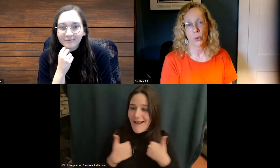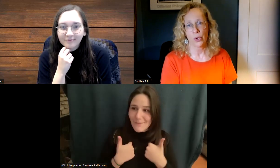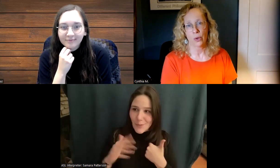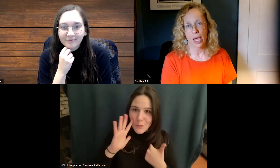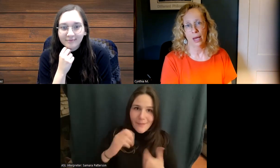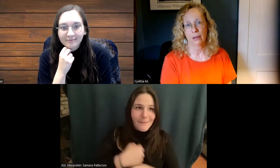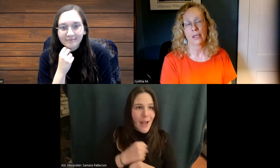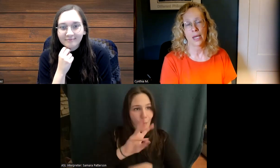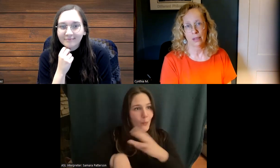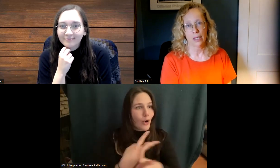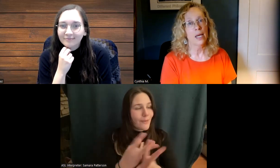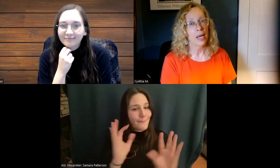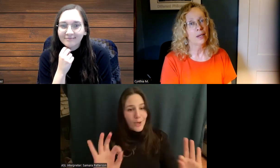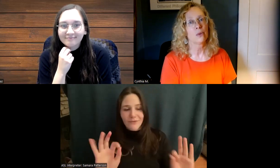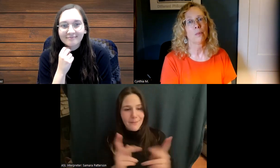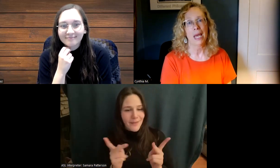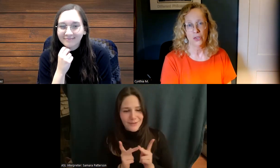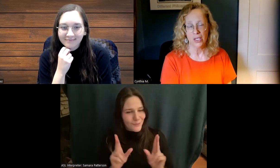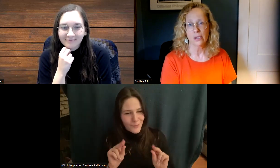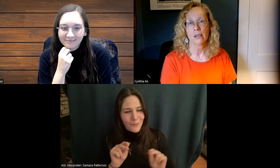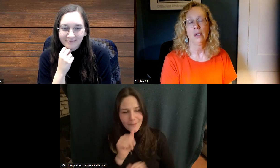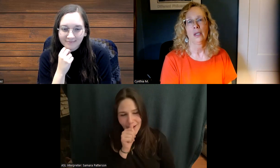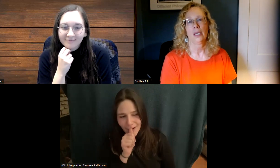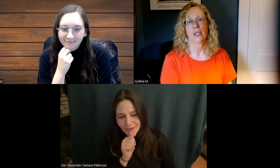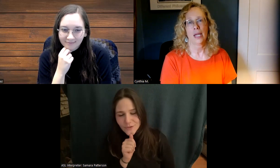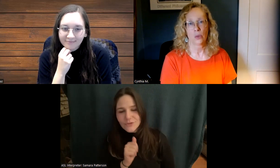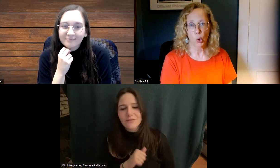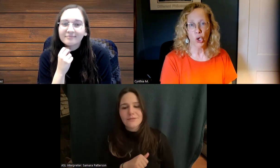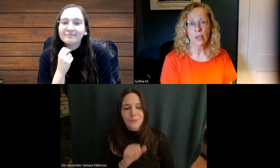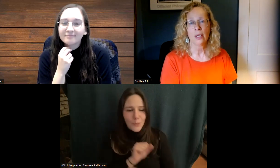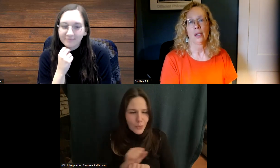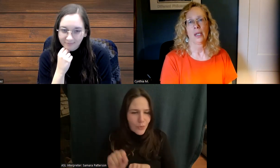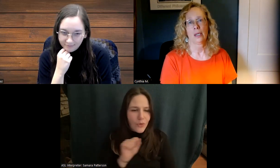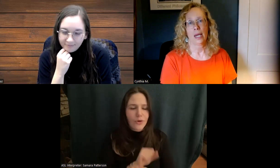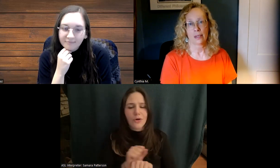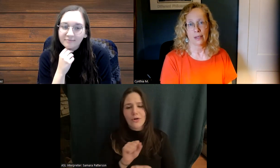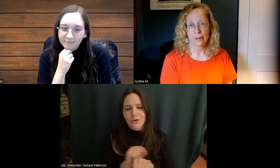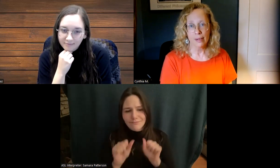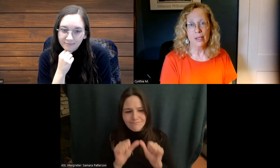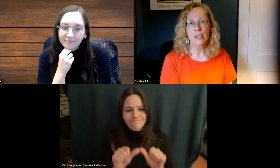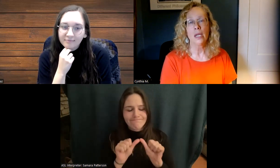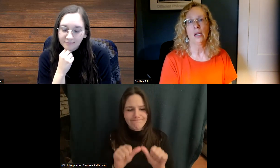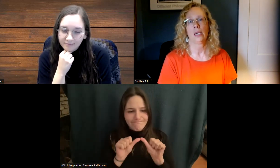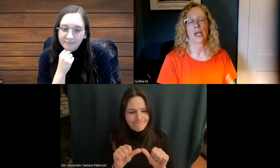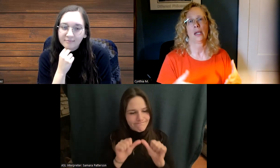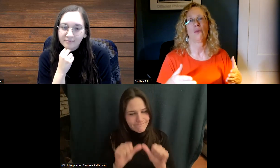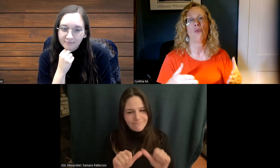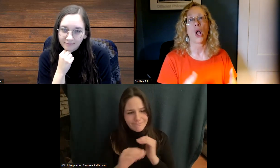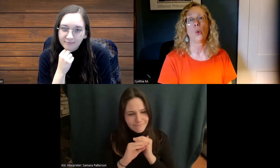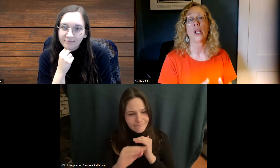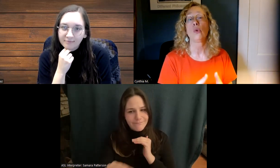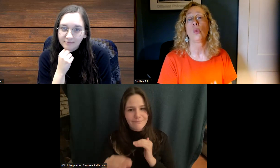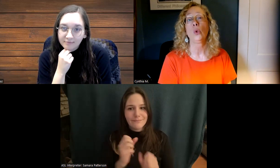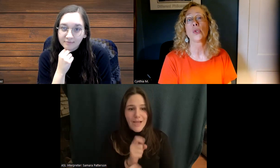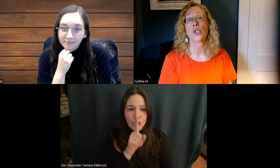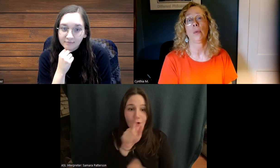make your world okay. It takes patience. It takes work. It takes consistency. It takes